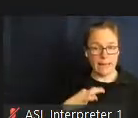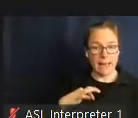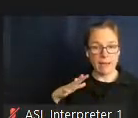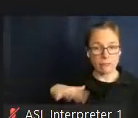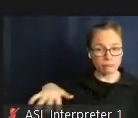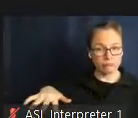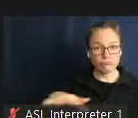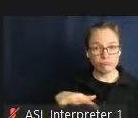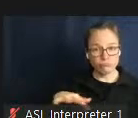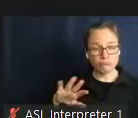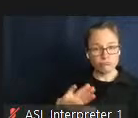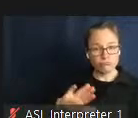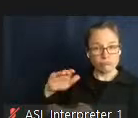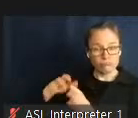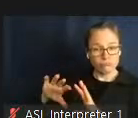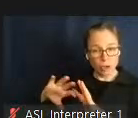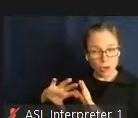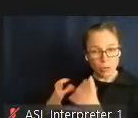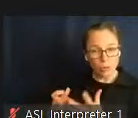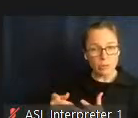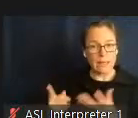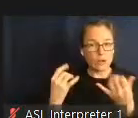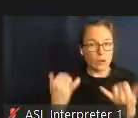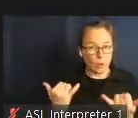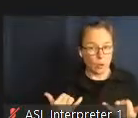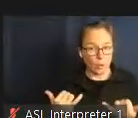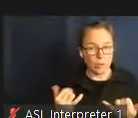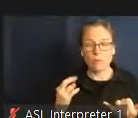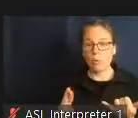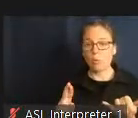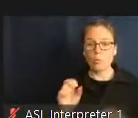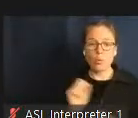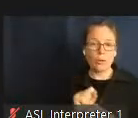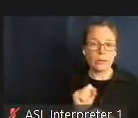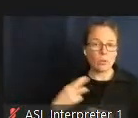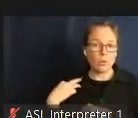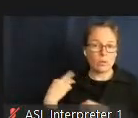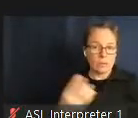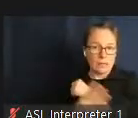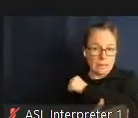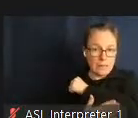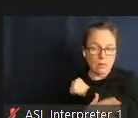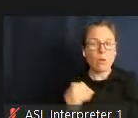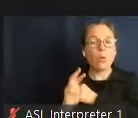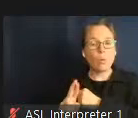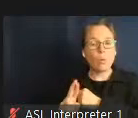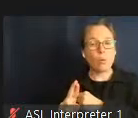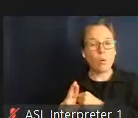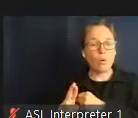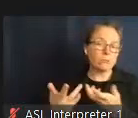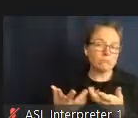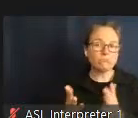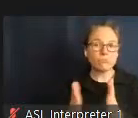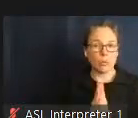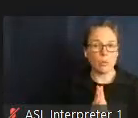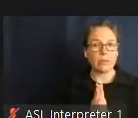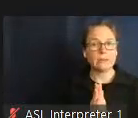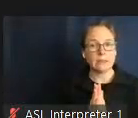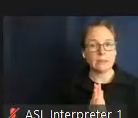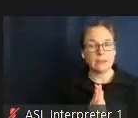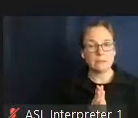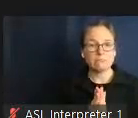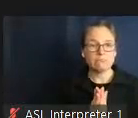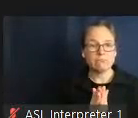who are either currently working in Washington County or were requested as new